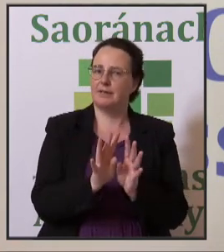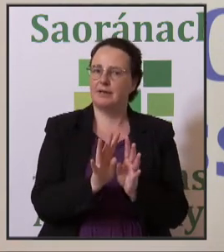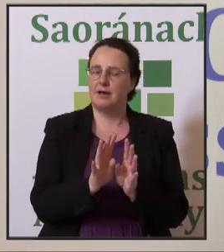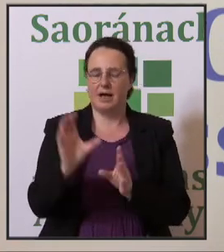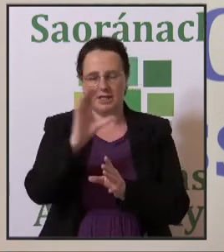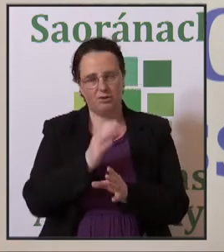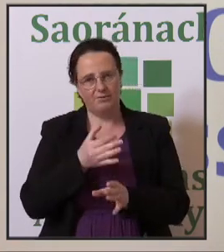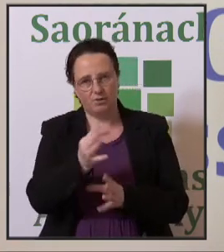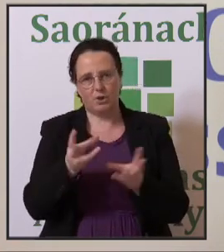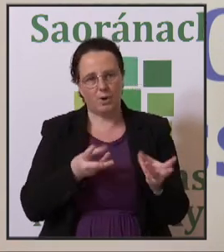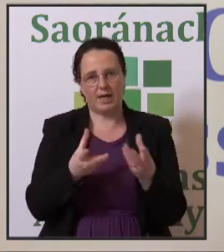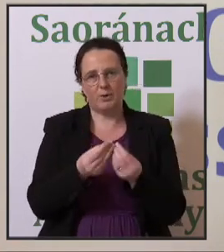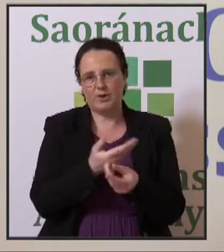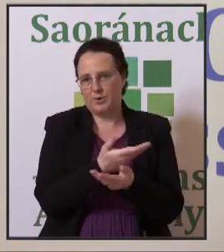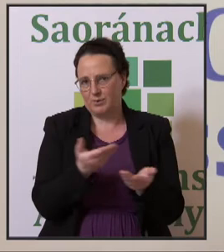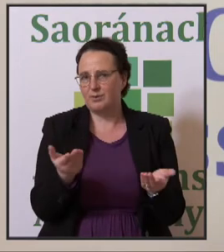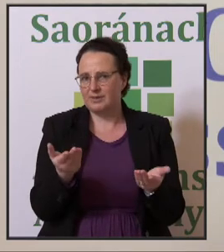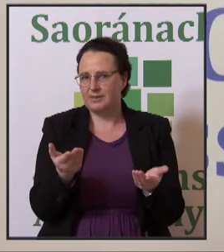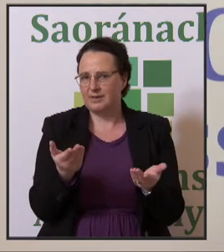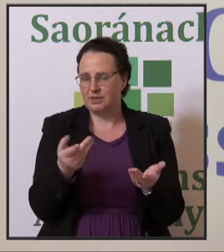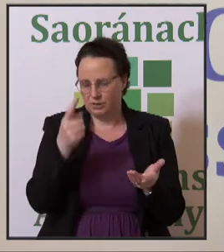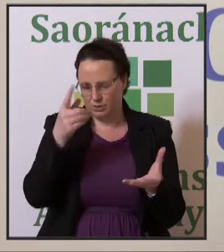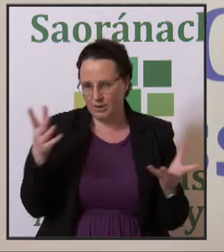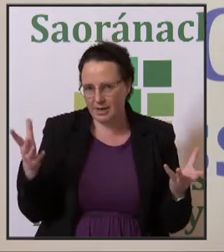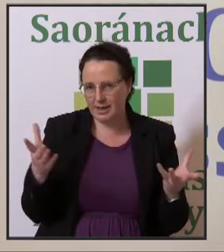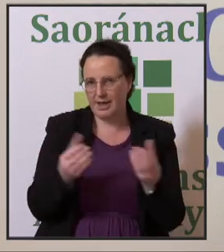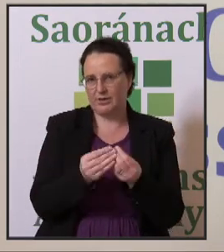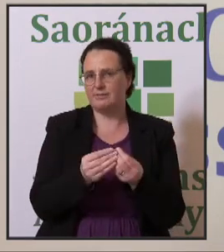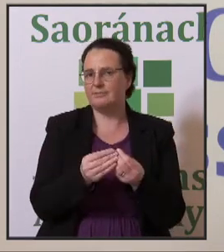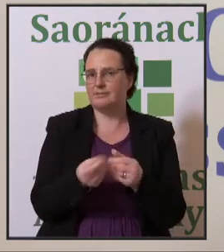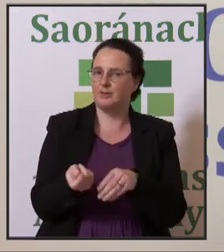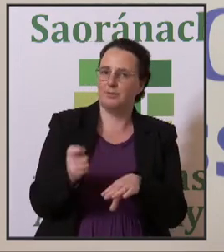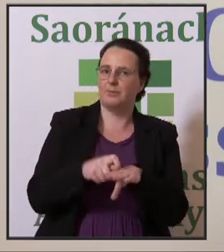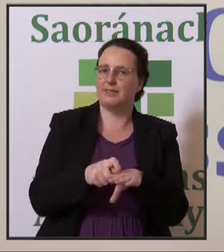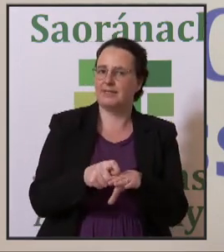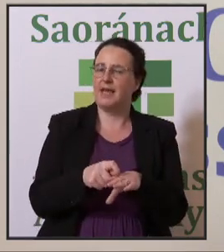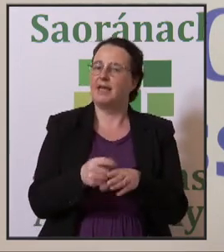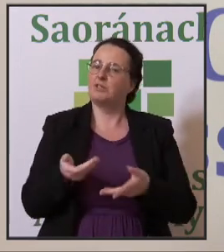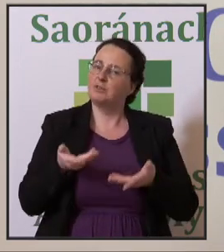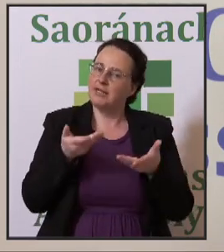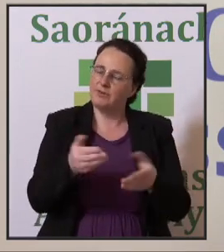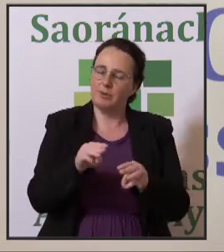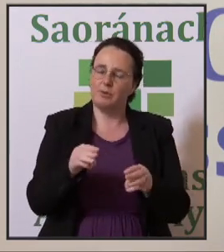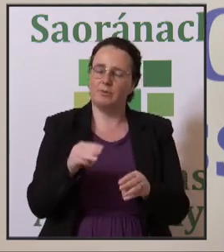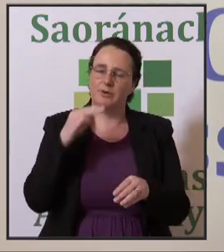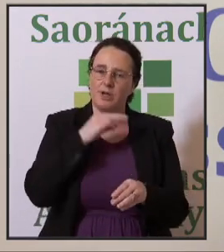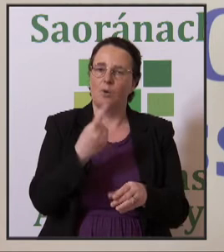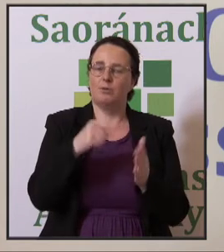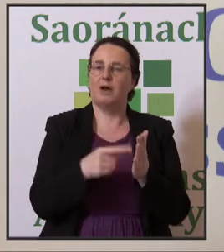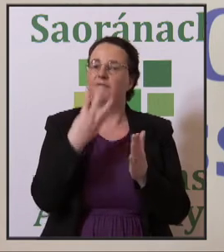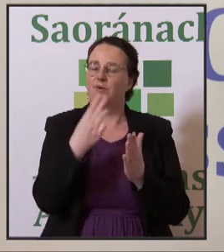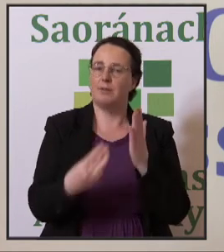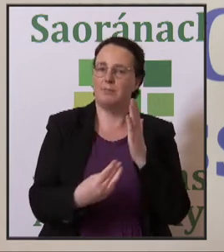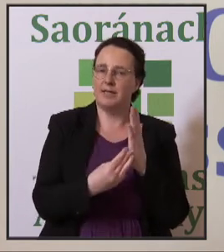working with you all to be our collective best in delivering for the people who matter most, the 1.4 million